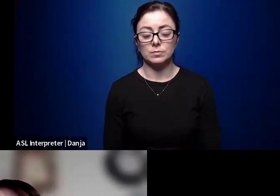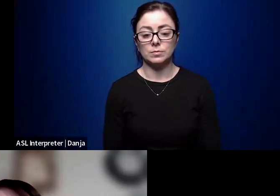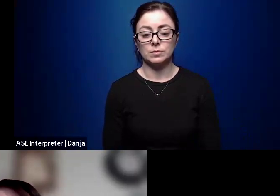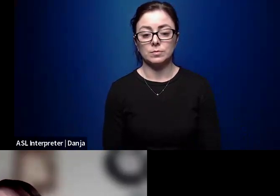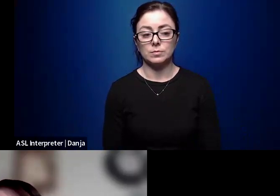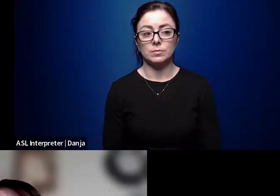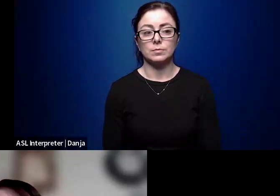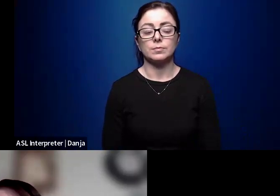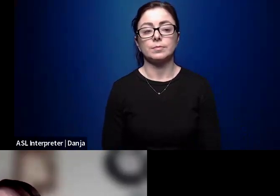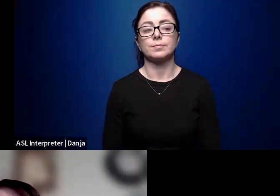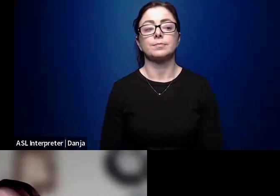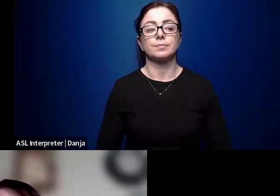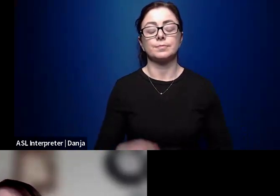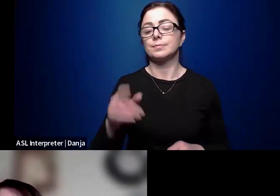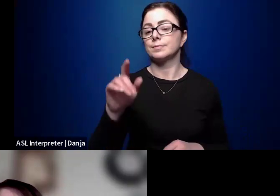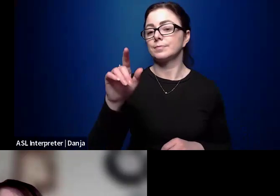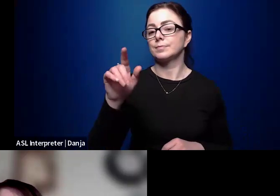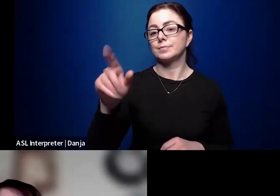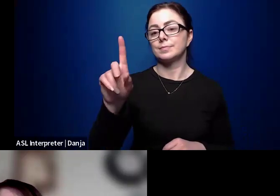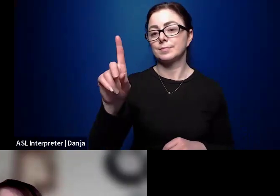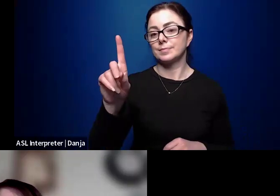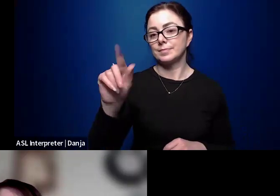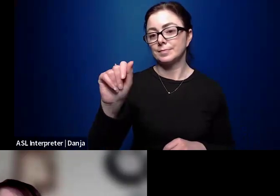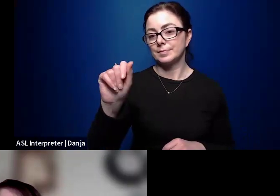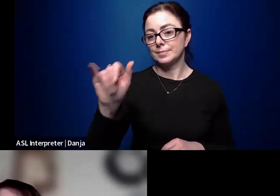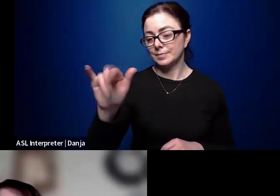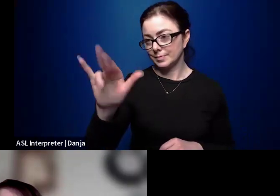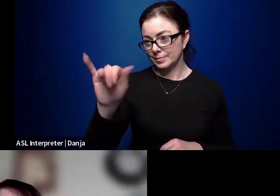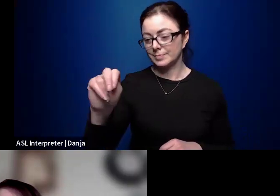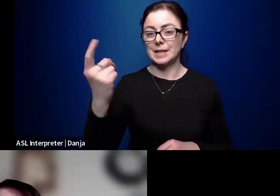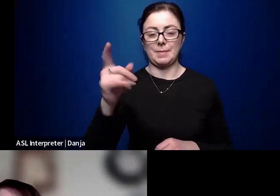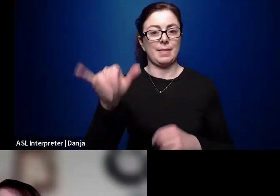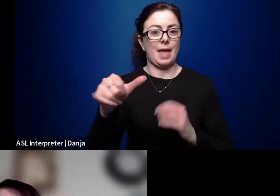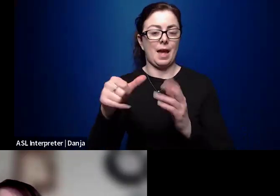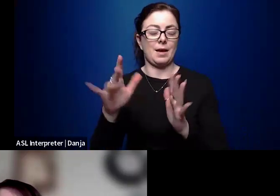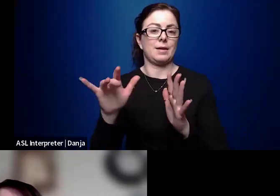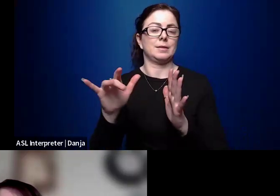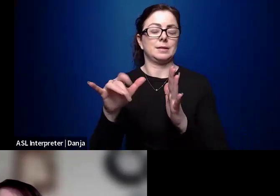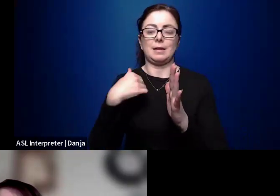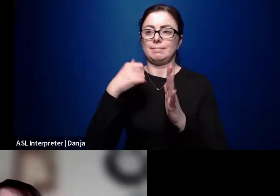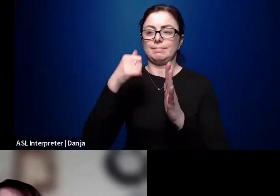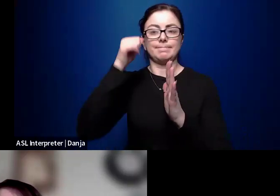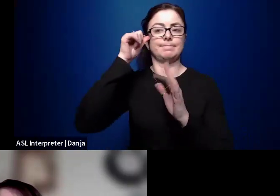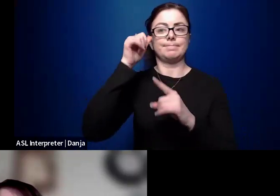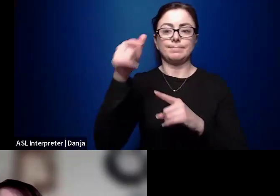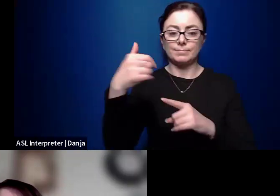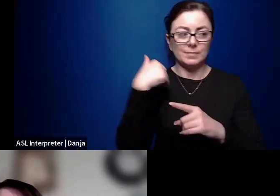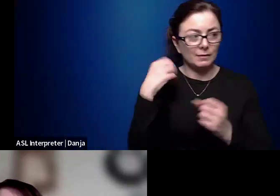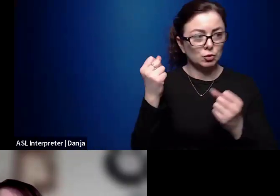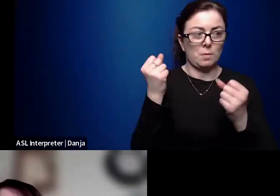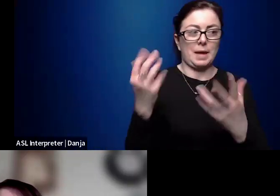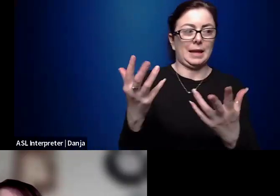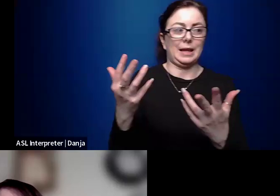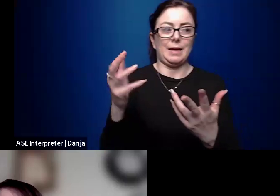Irene, the thing that sticks out to me is you have so many of the pieces that we experience as families when we get that